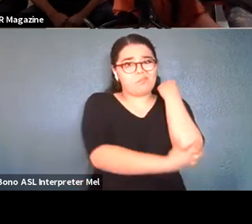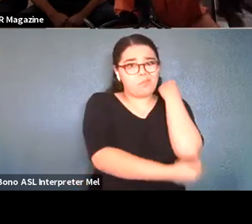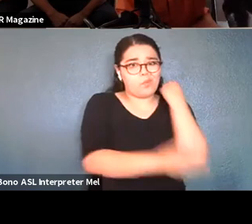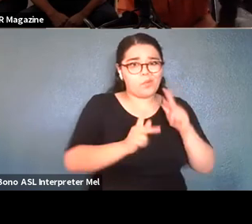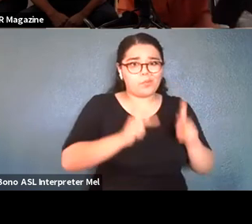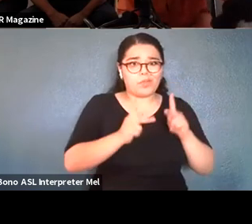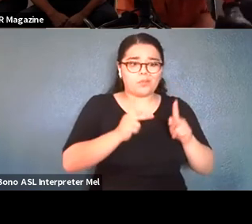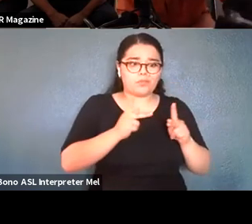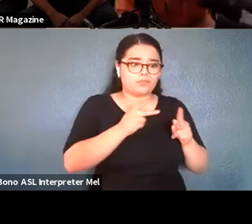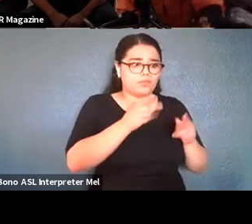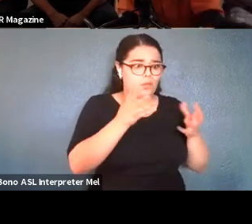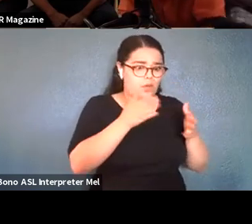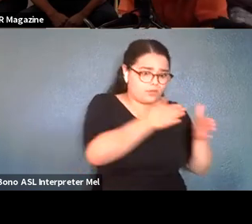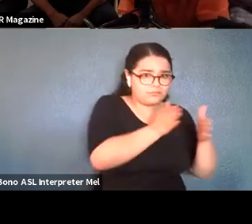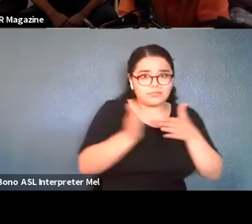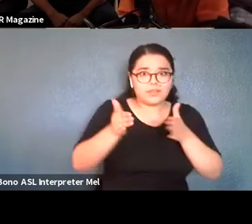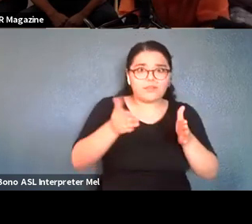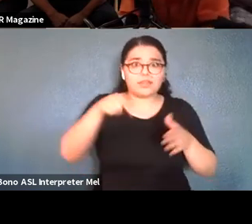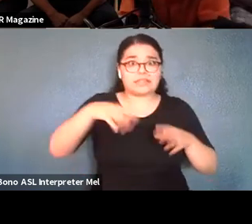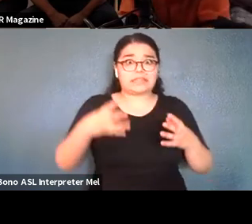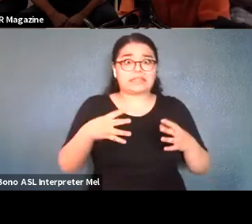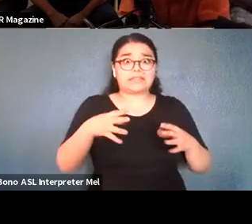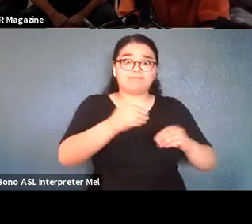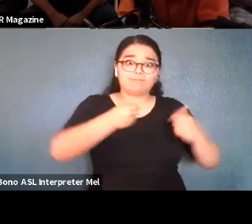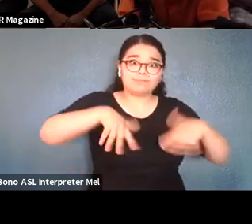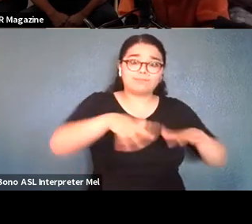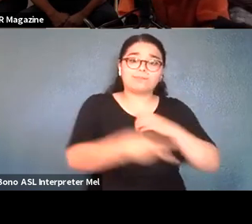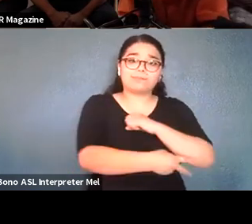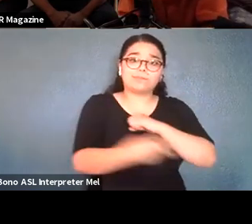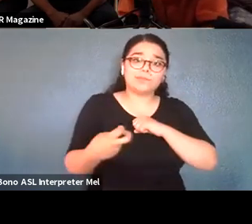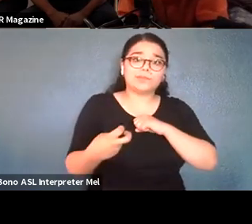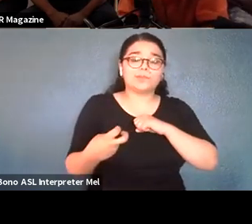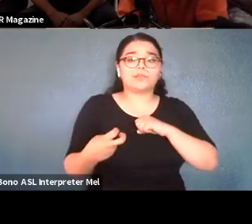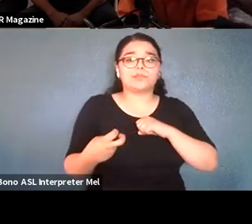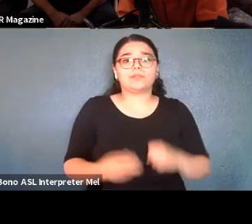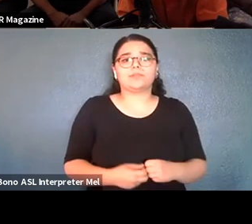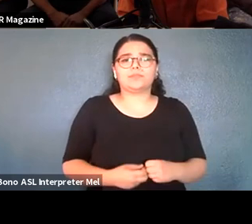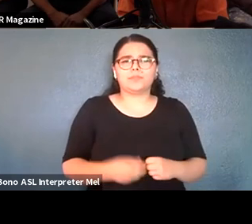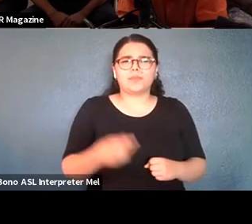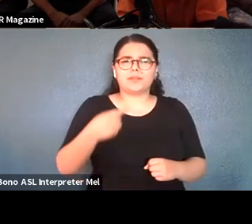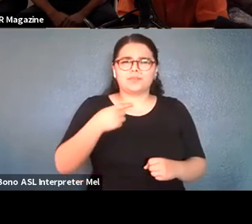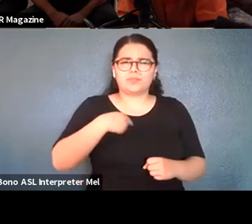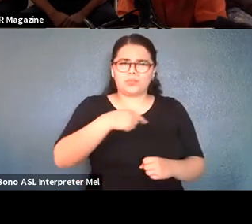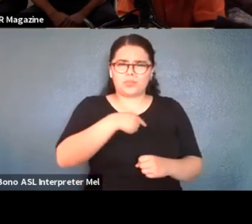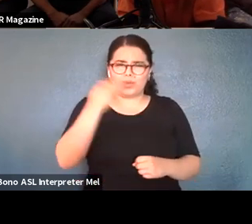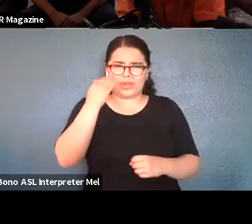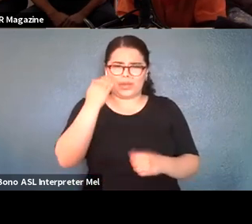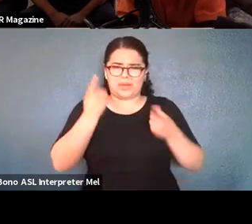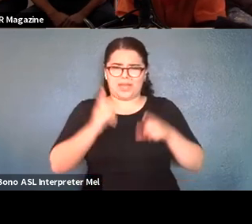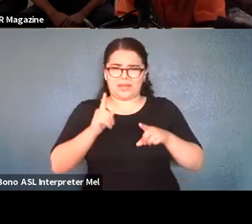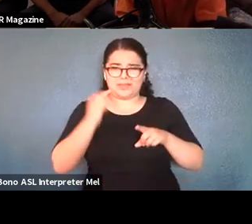stolen land, because we know what happens when we houseless and Indigenous people try to take back stolen